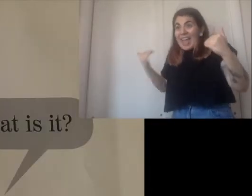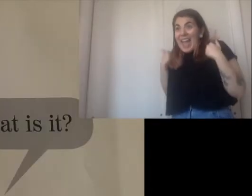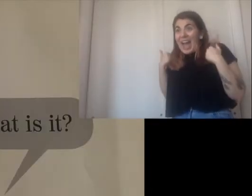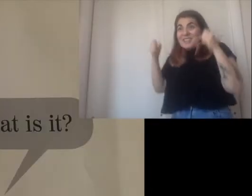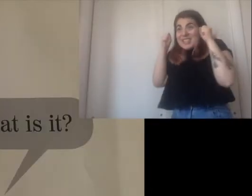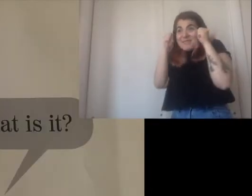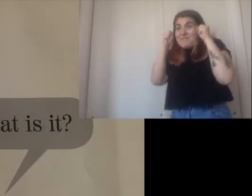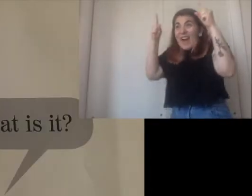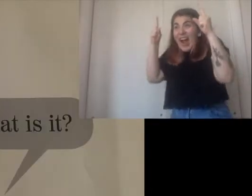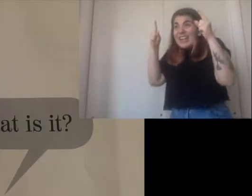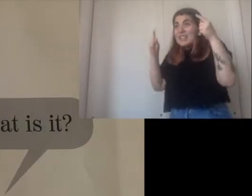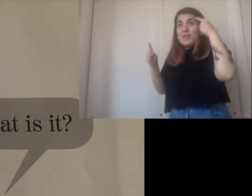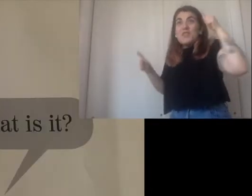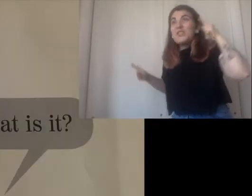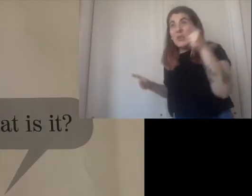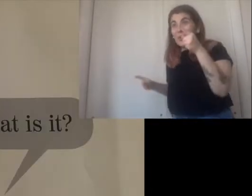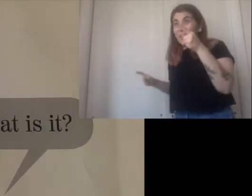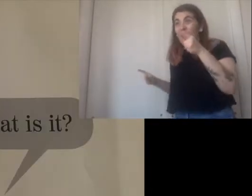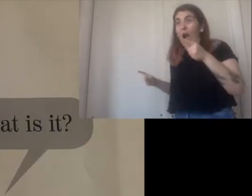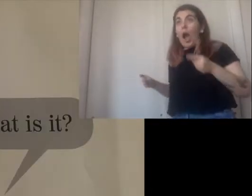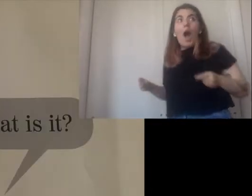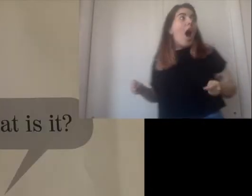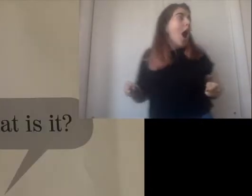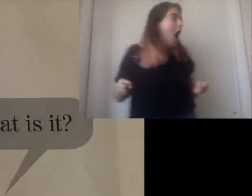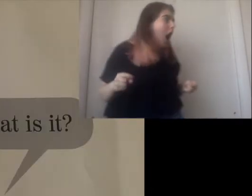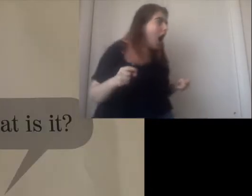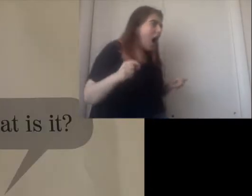I have a surprise for you.